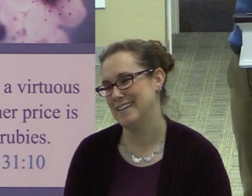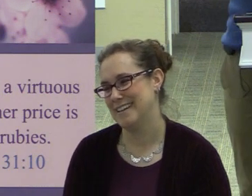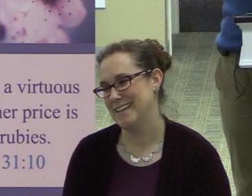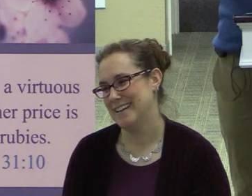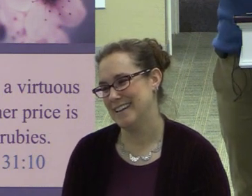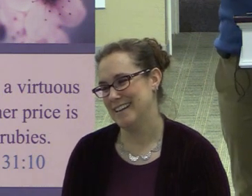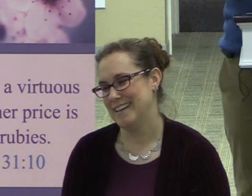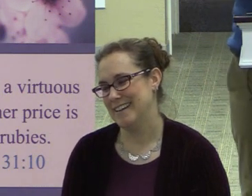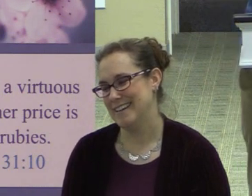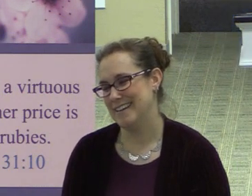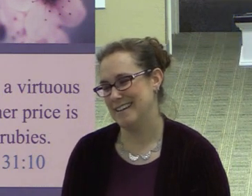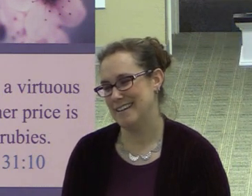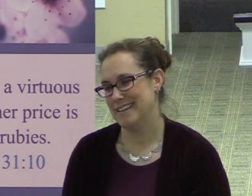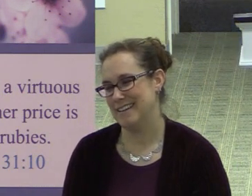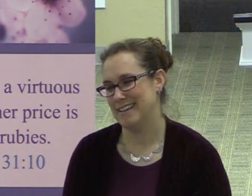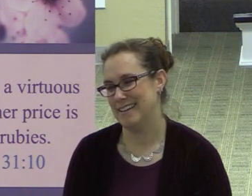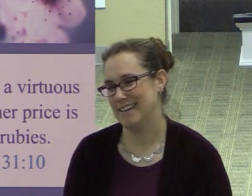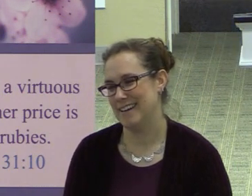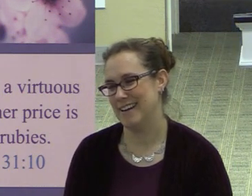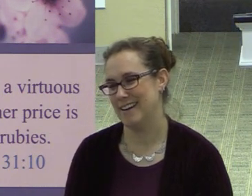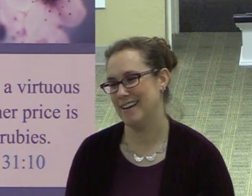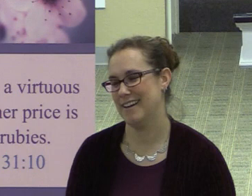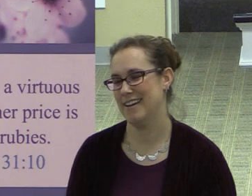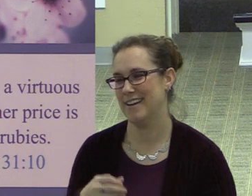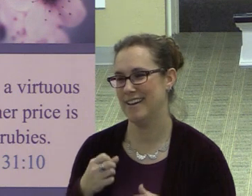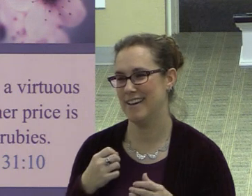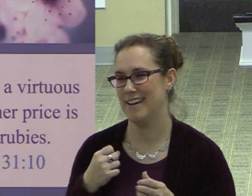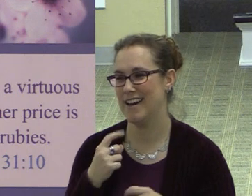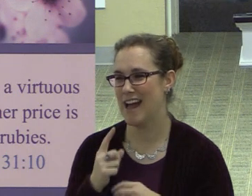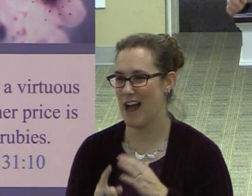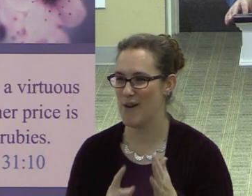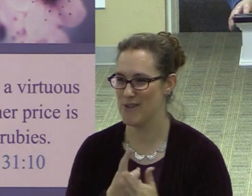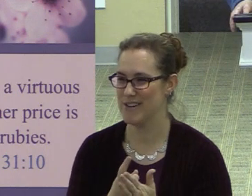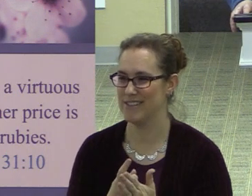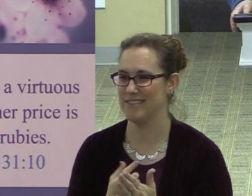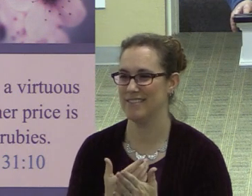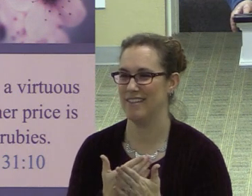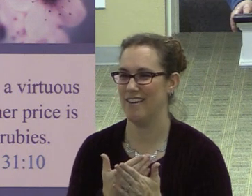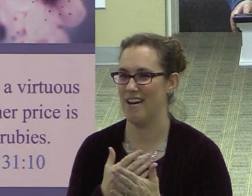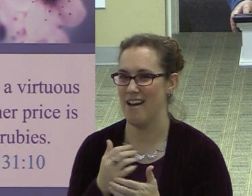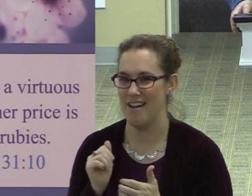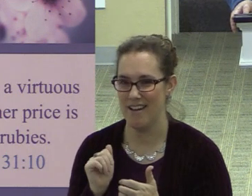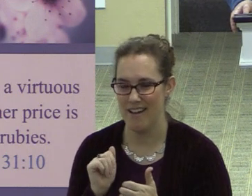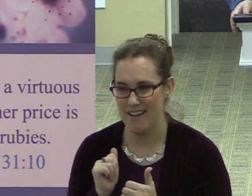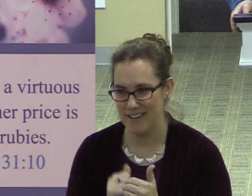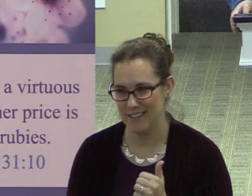And so, in hours, every problem will be solved.